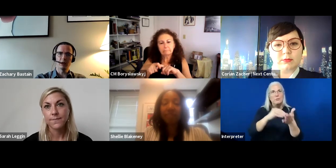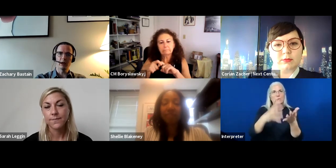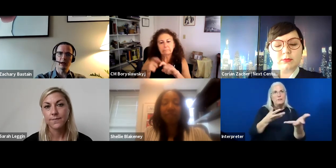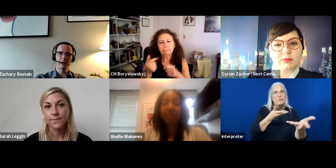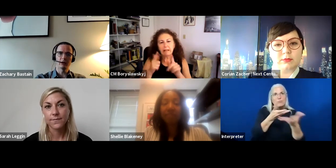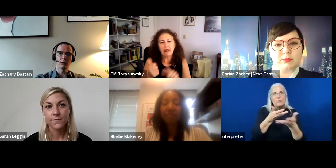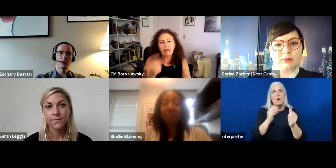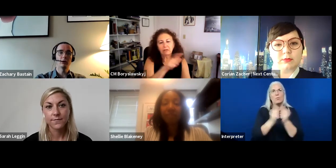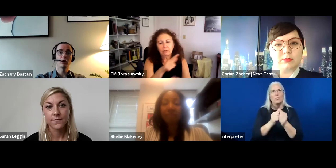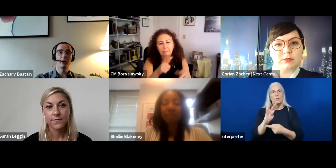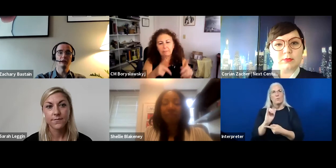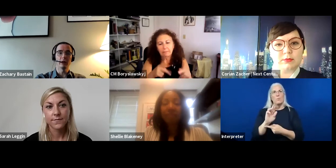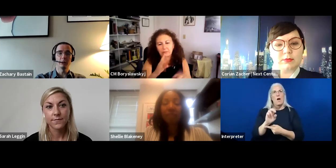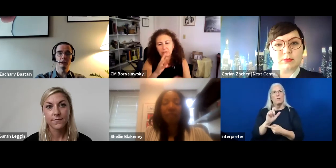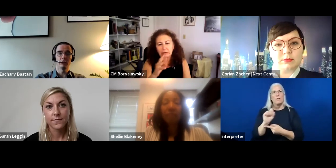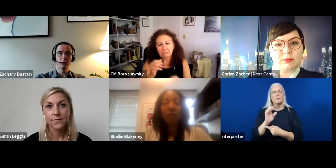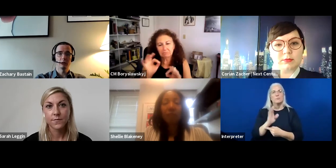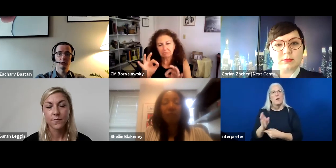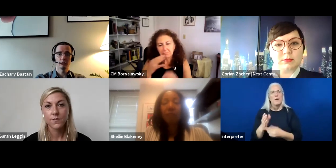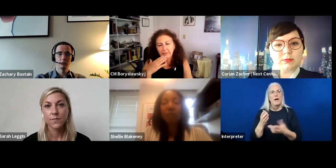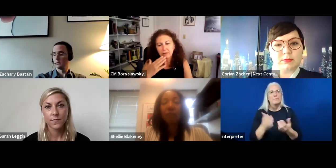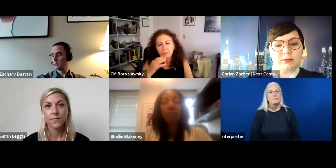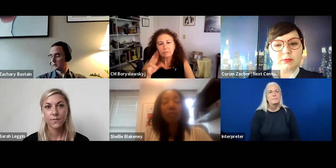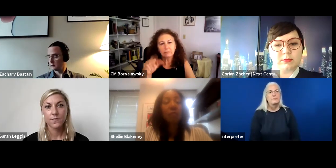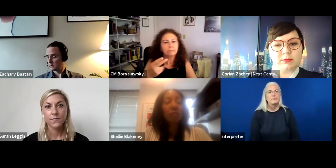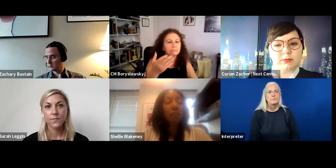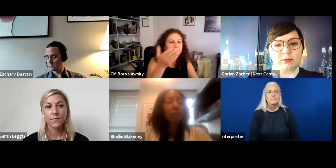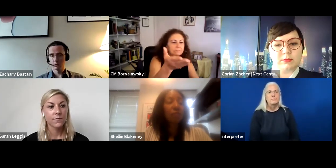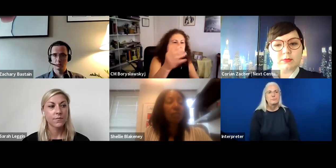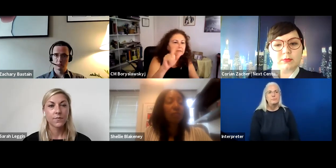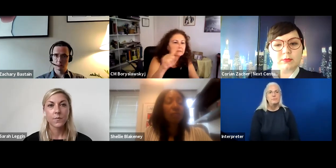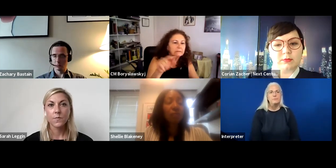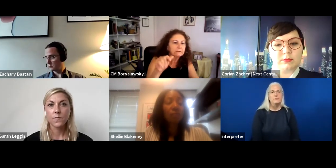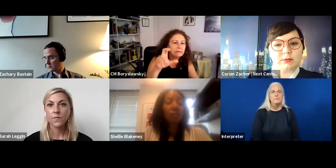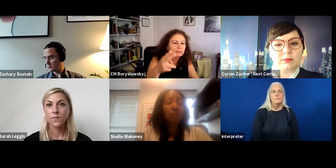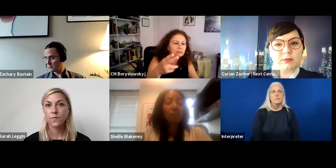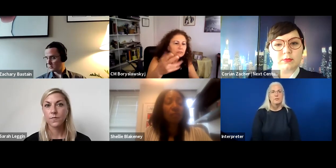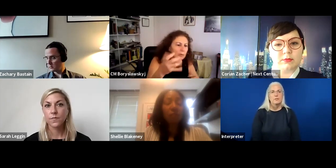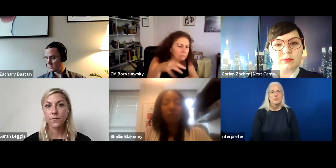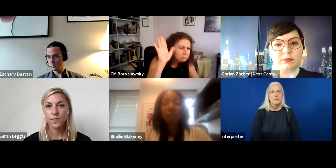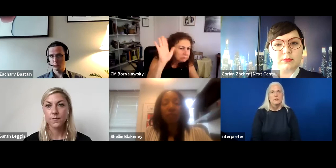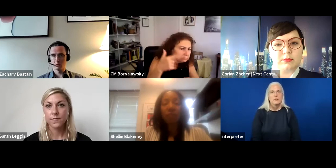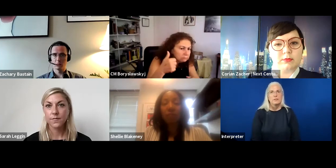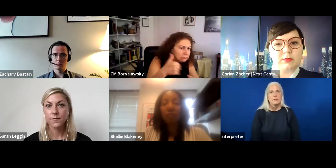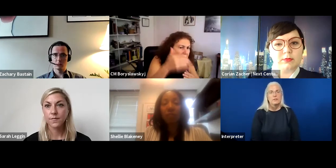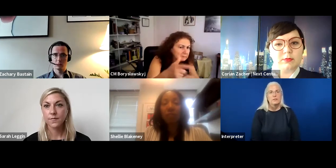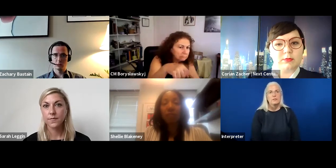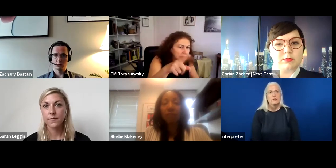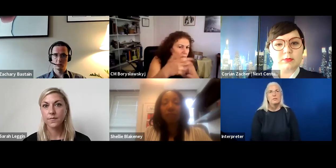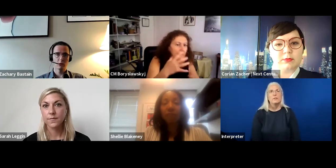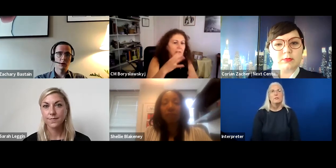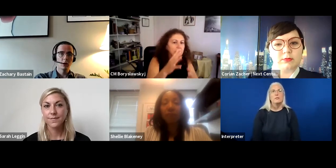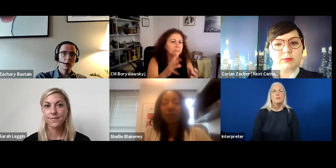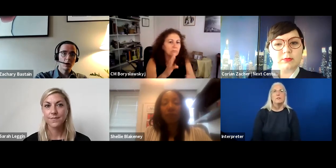Zach speaking. Oh, I can go ahead, Sienna. Pause. Oh, thank you. Thank you so much. Thank you. And Zachary, please go